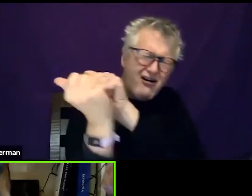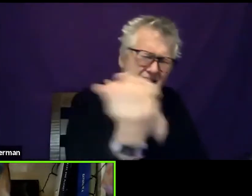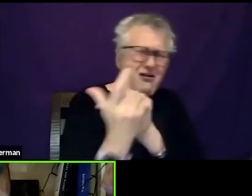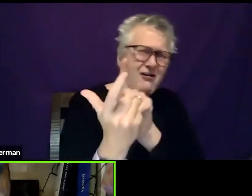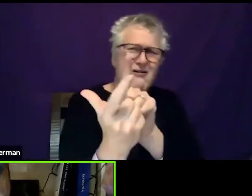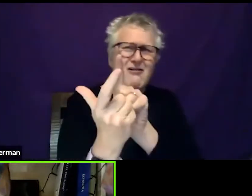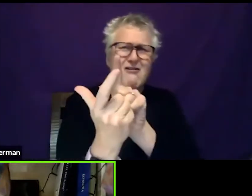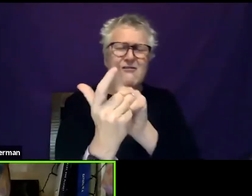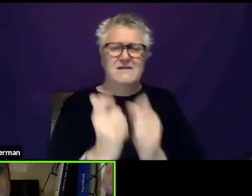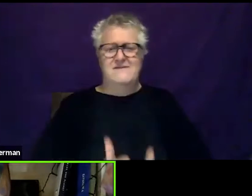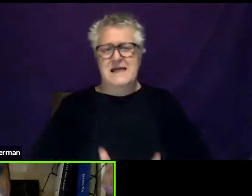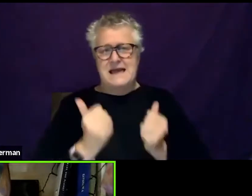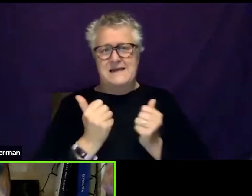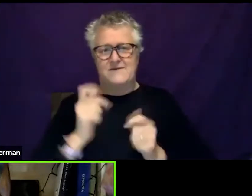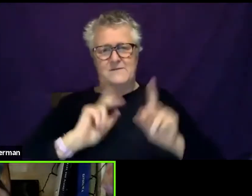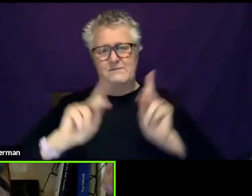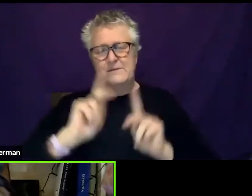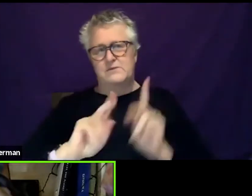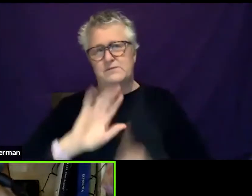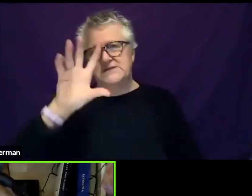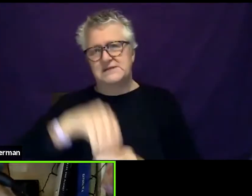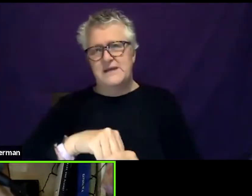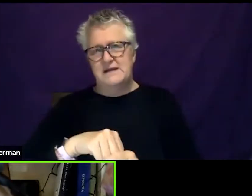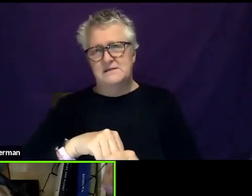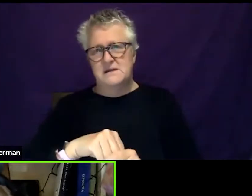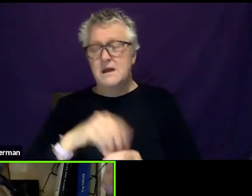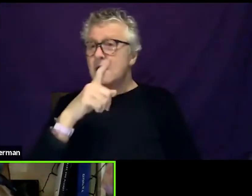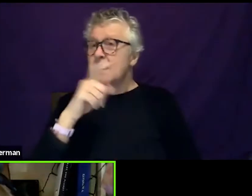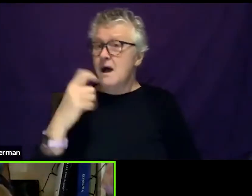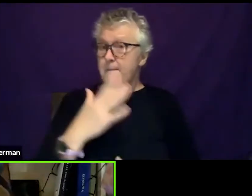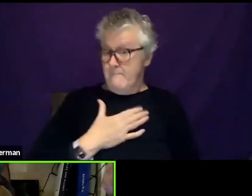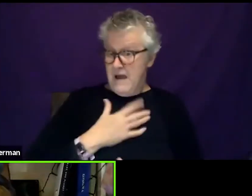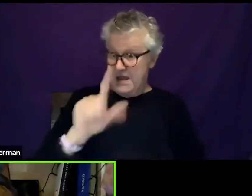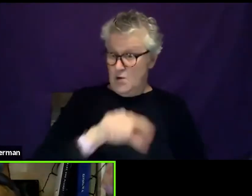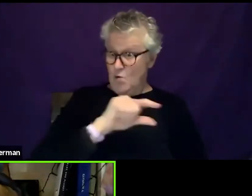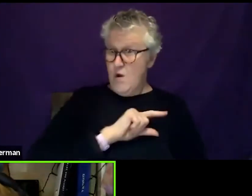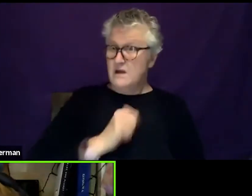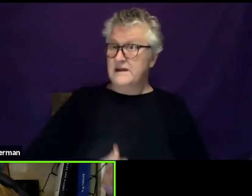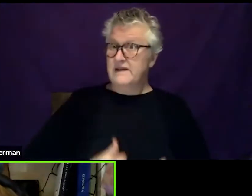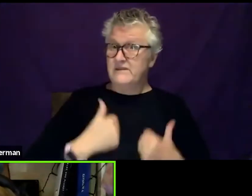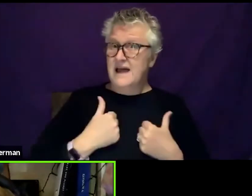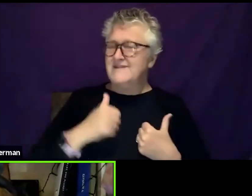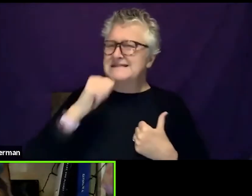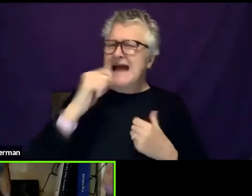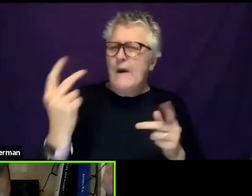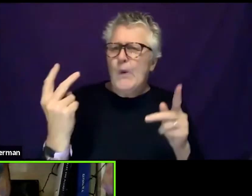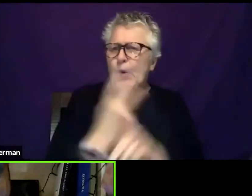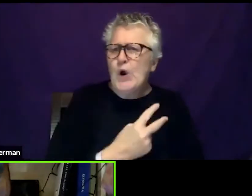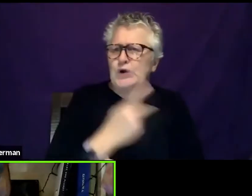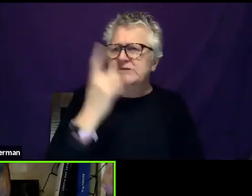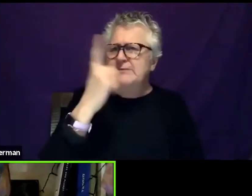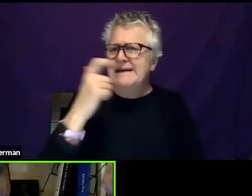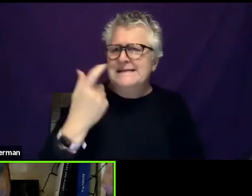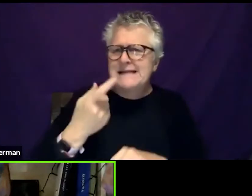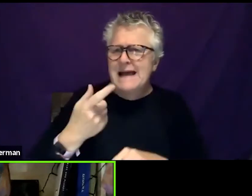you know what? My quality of life isn't worse because I'm blind. It's not worse because I can't see rain,